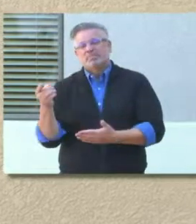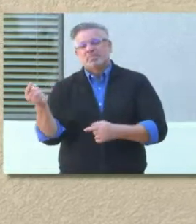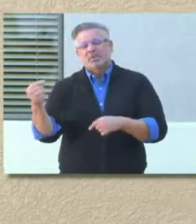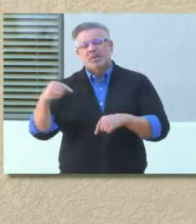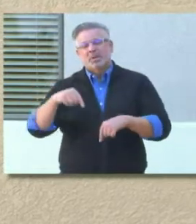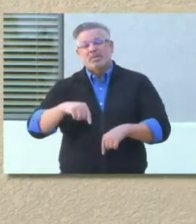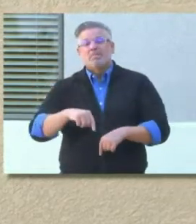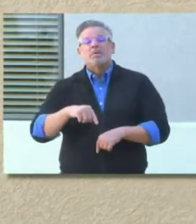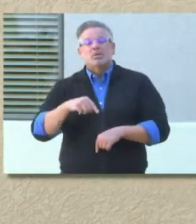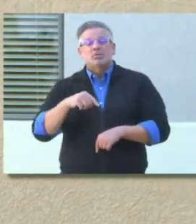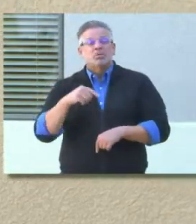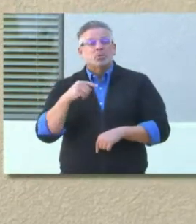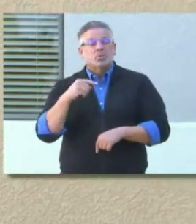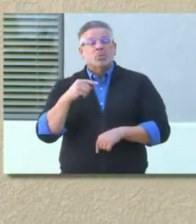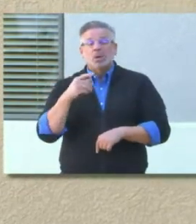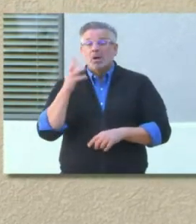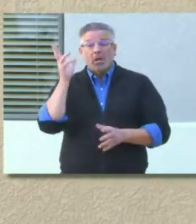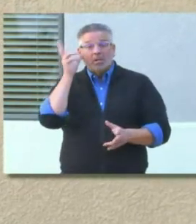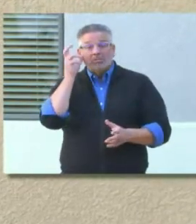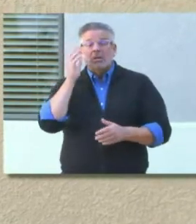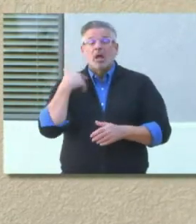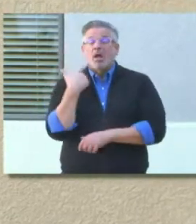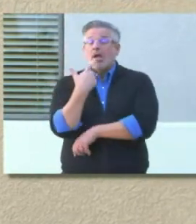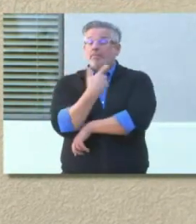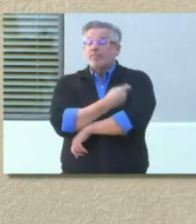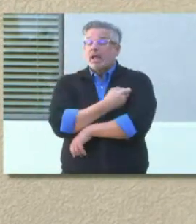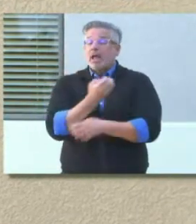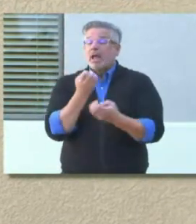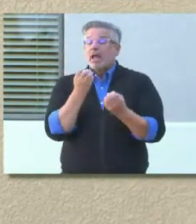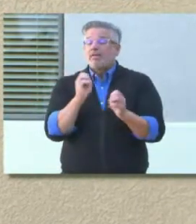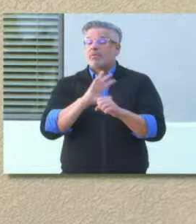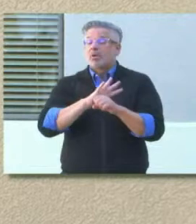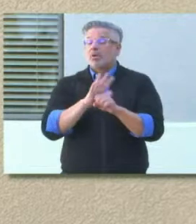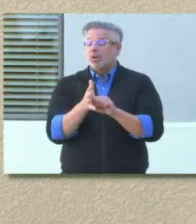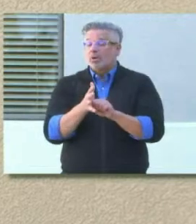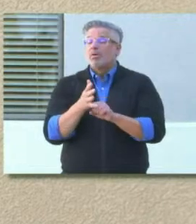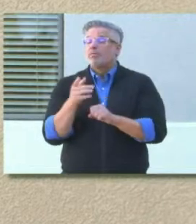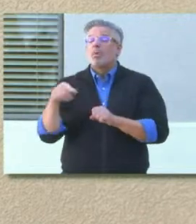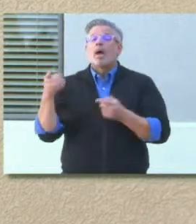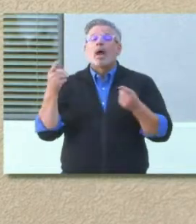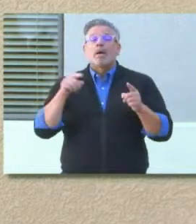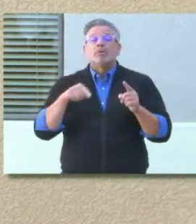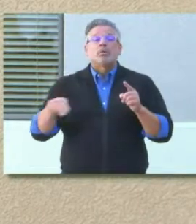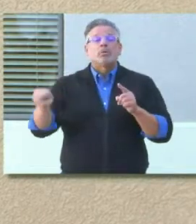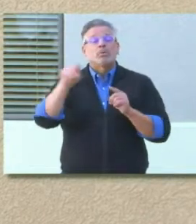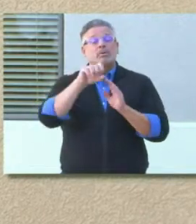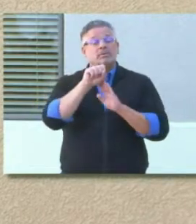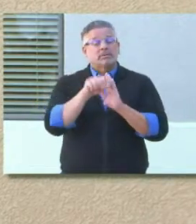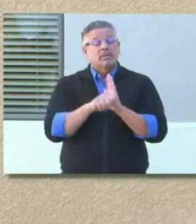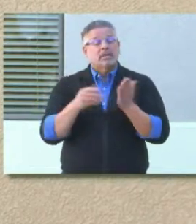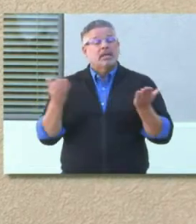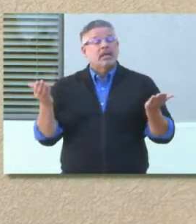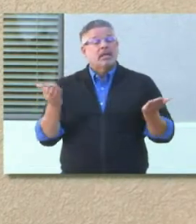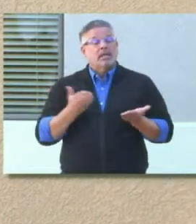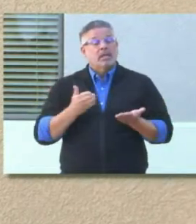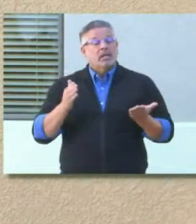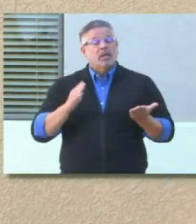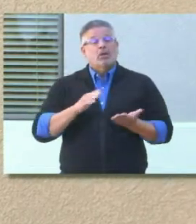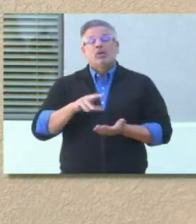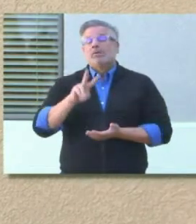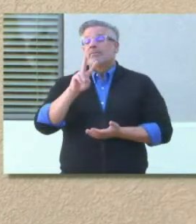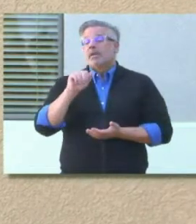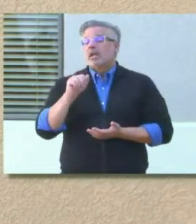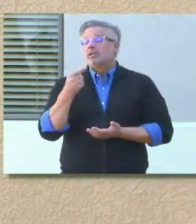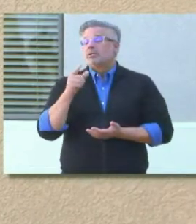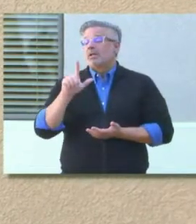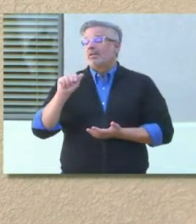a little bit about our vaccination effort and what's happening across the state. Here at the VA Greater Los Angeles Healthcare